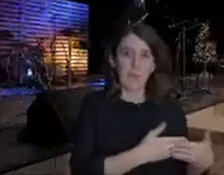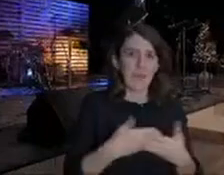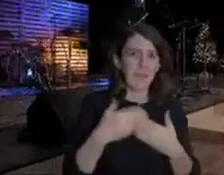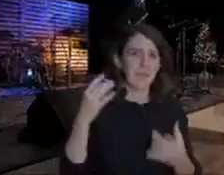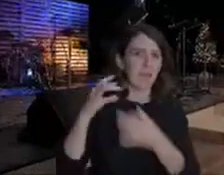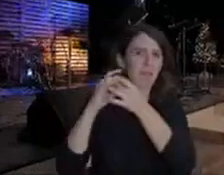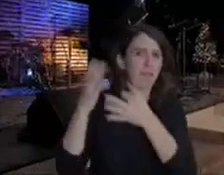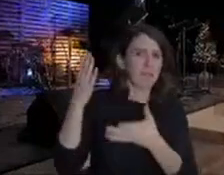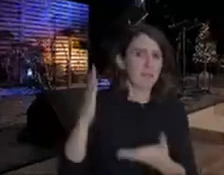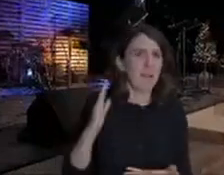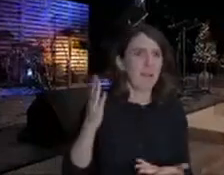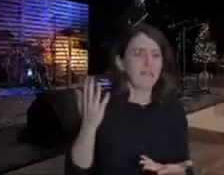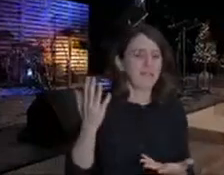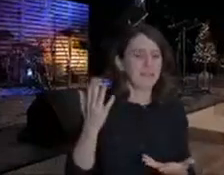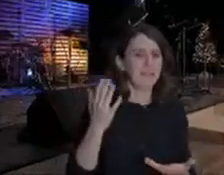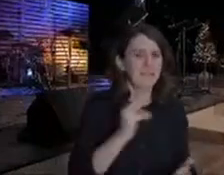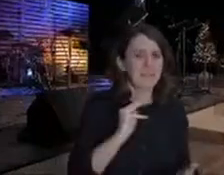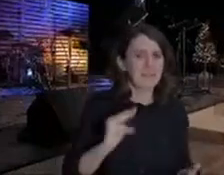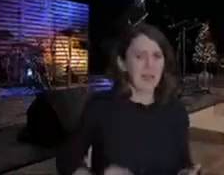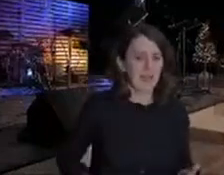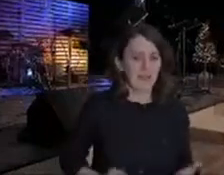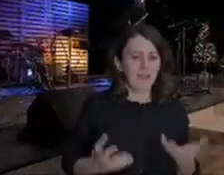God's, and he's the Messiah.